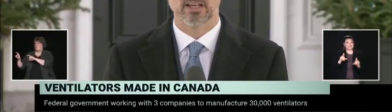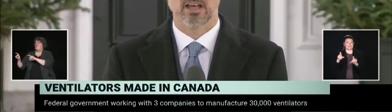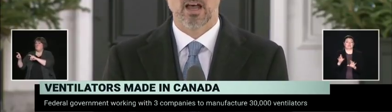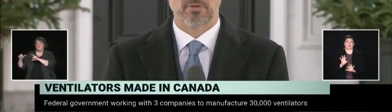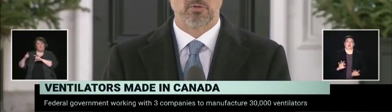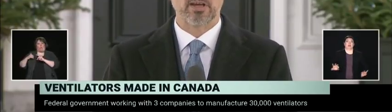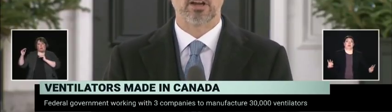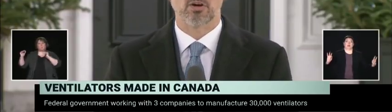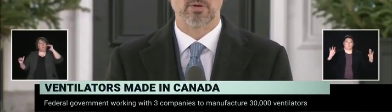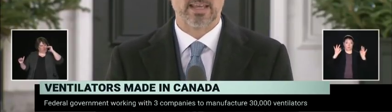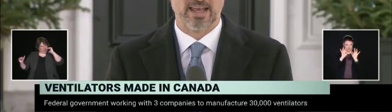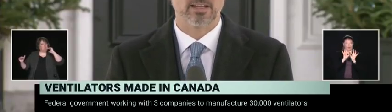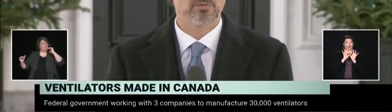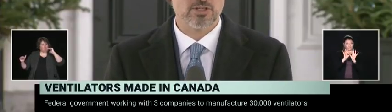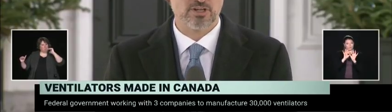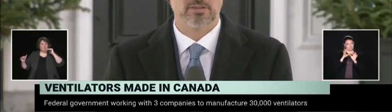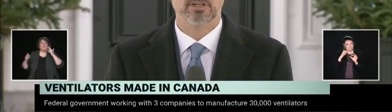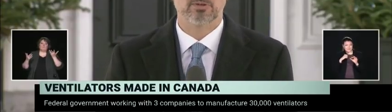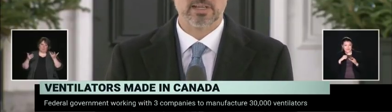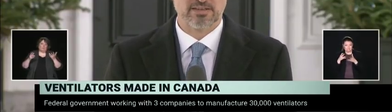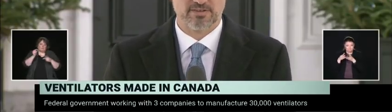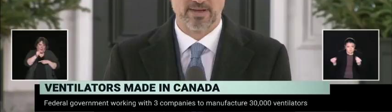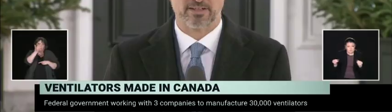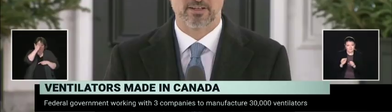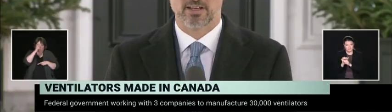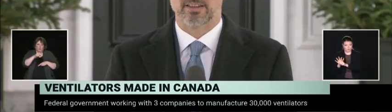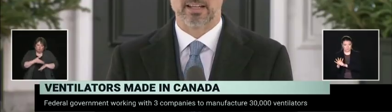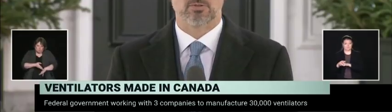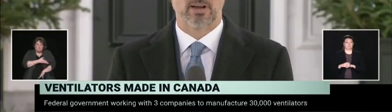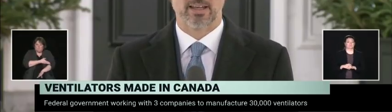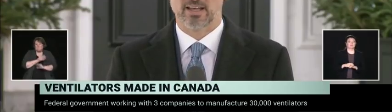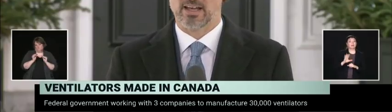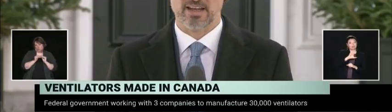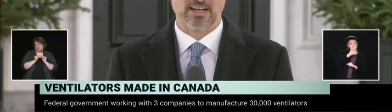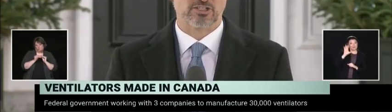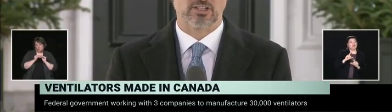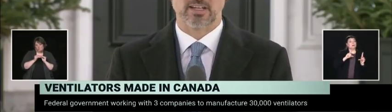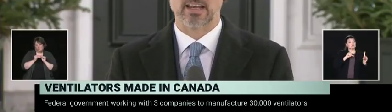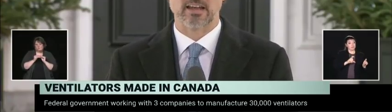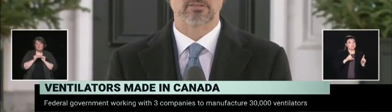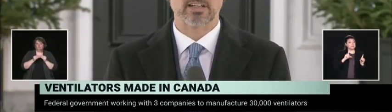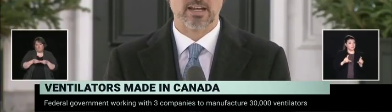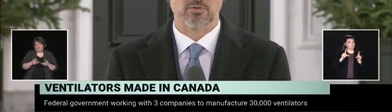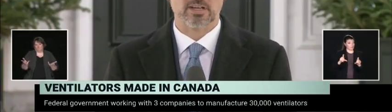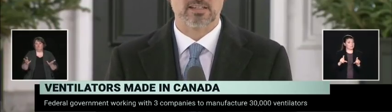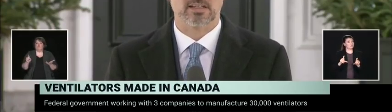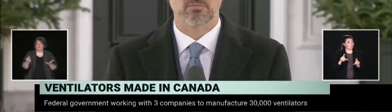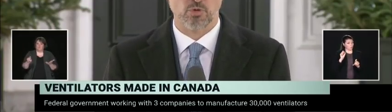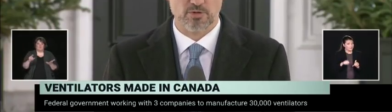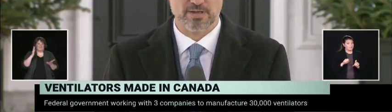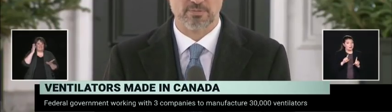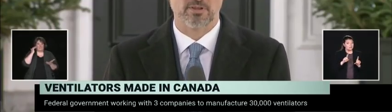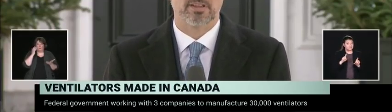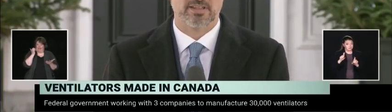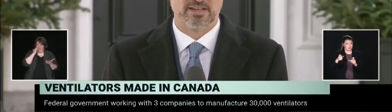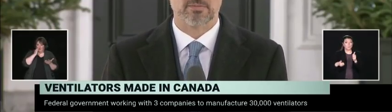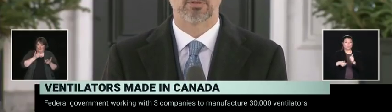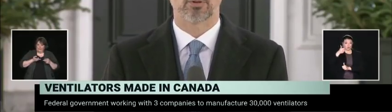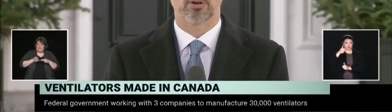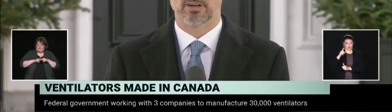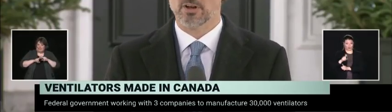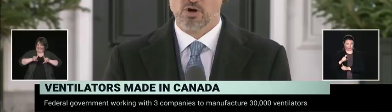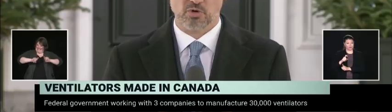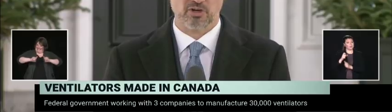we're doing, but we know we can and we should be doing even better. That's why nationally, every day we're testing more people than the